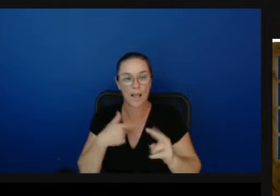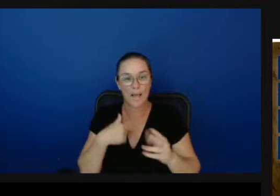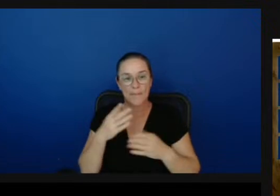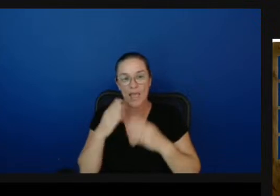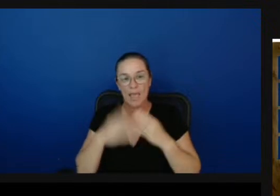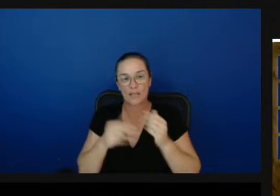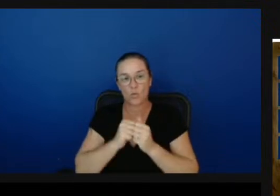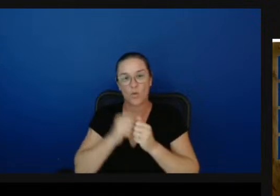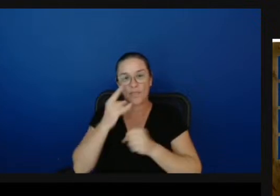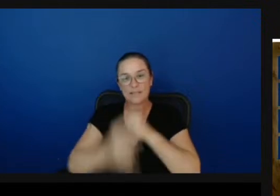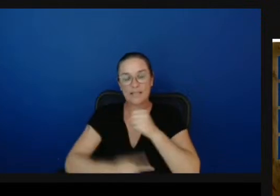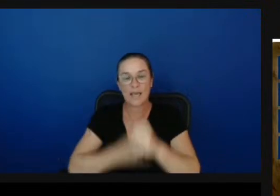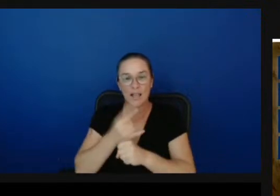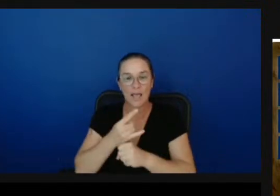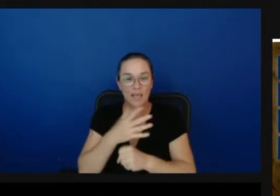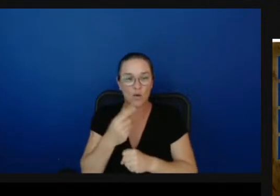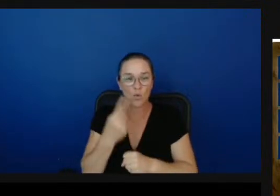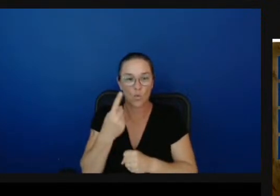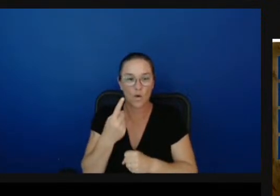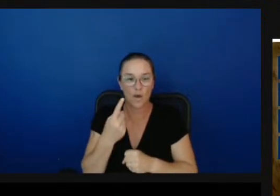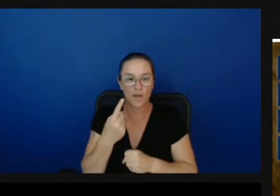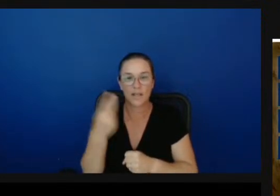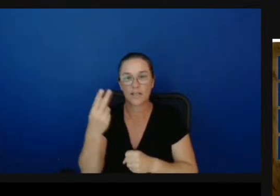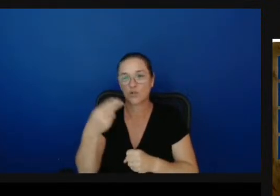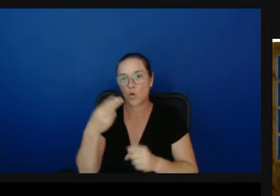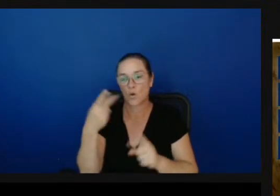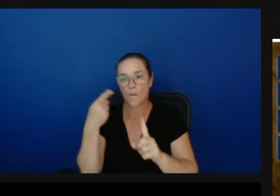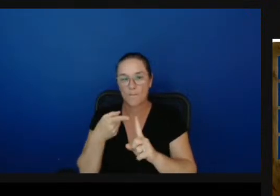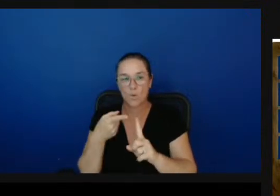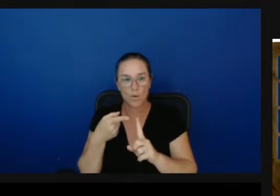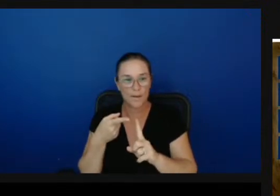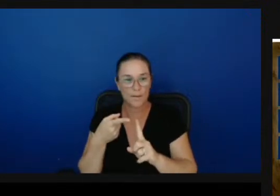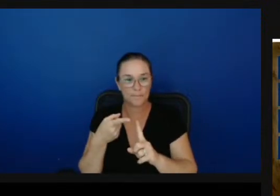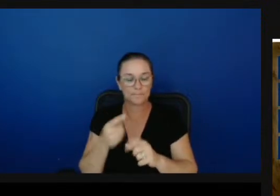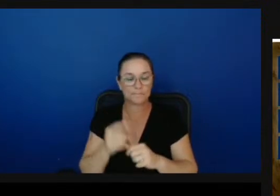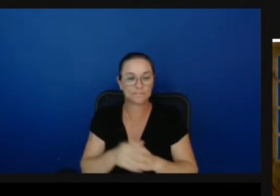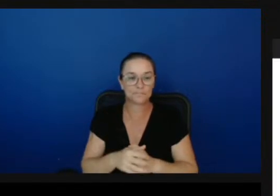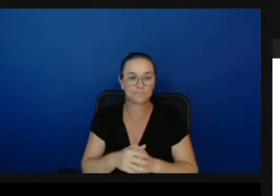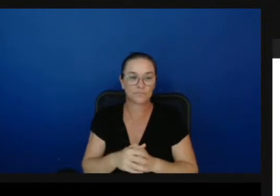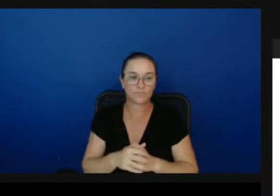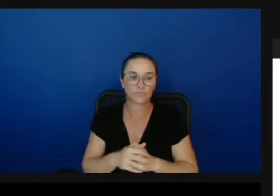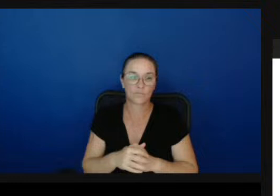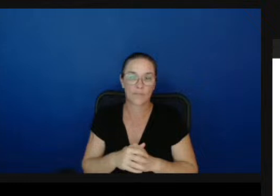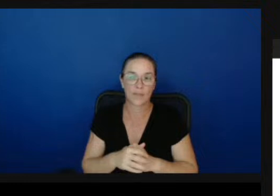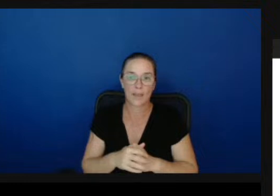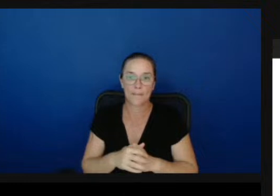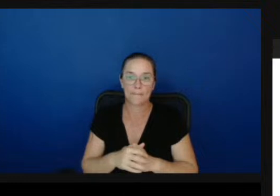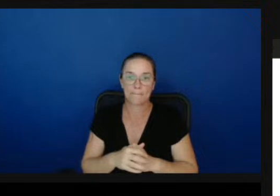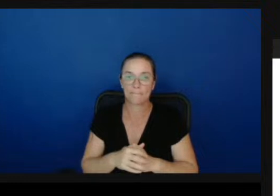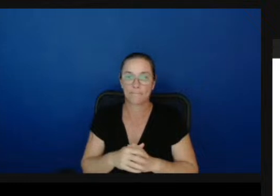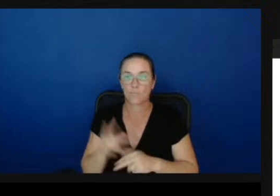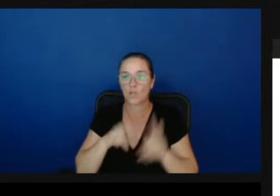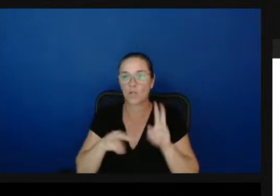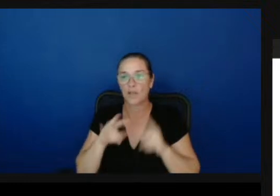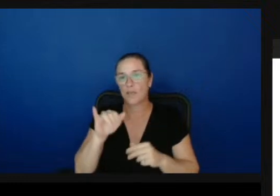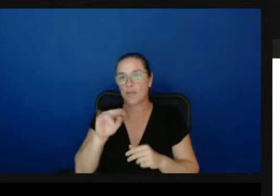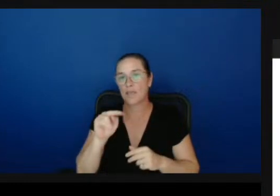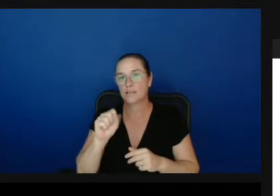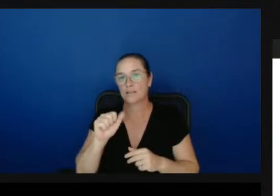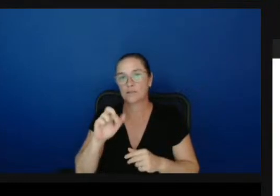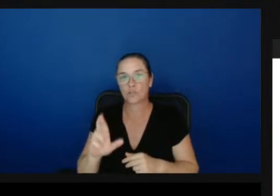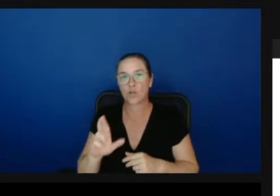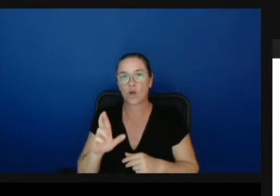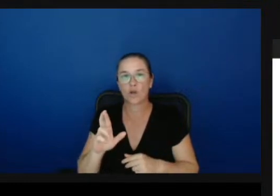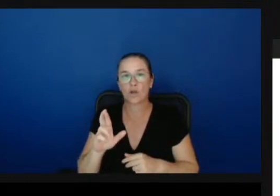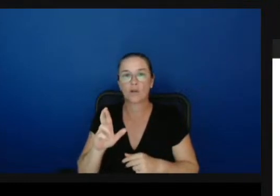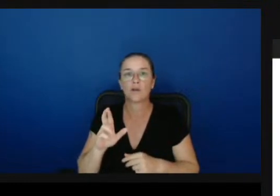satellite and just one last historical point here, but we'll come back to our INSAR images on the MOUNT platform.